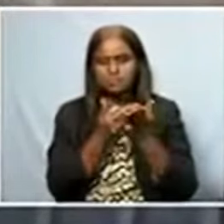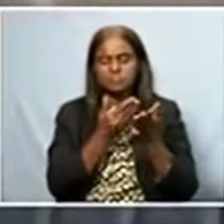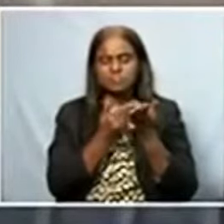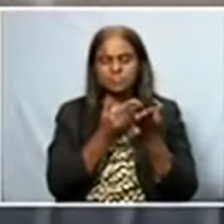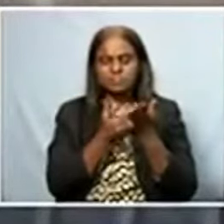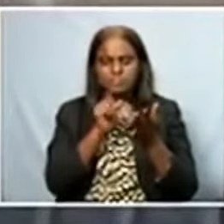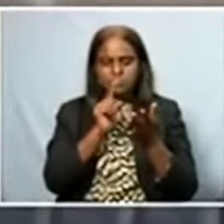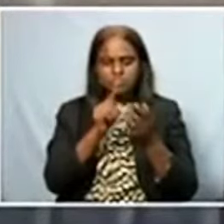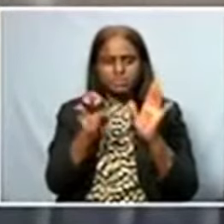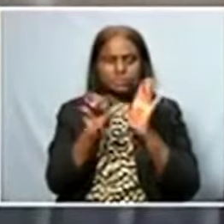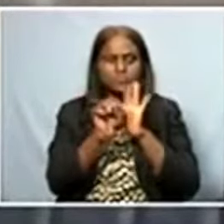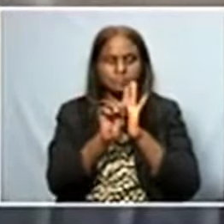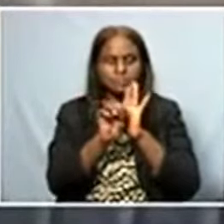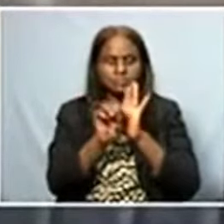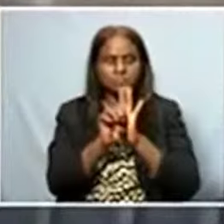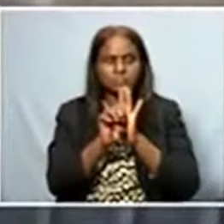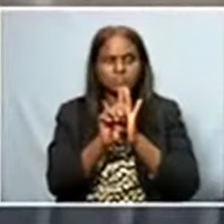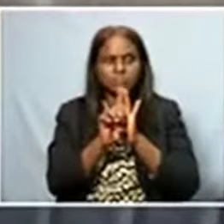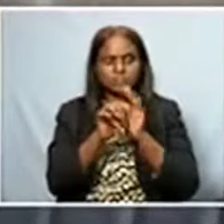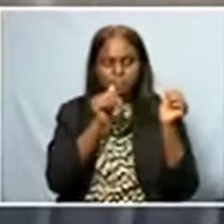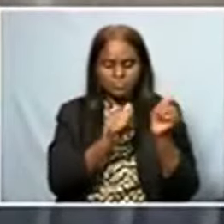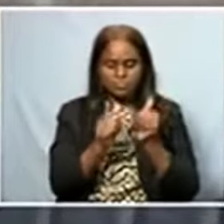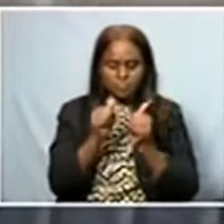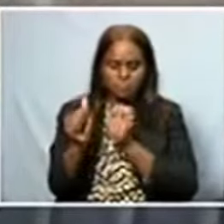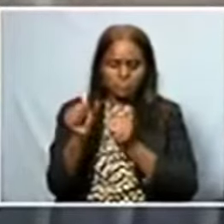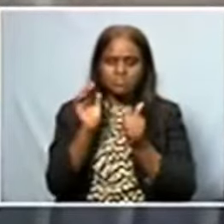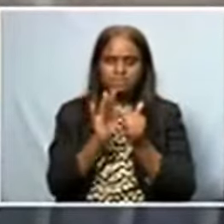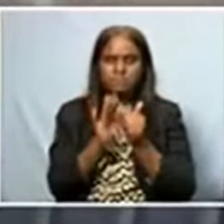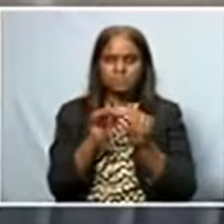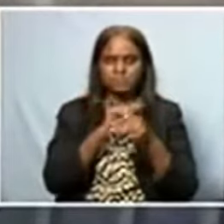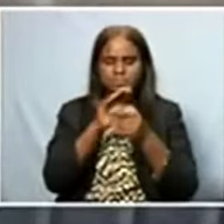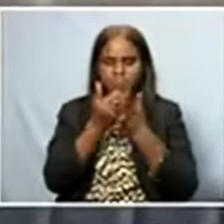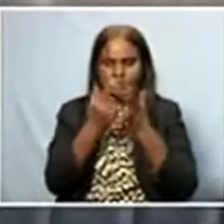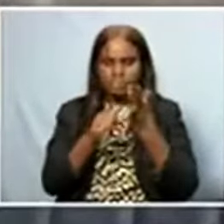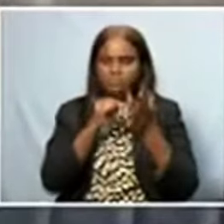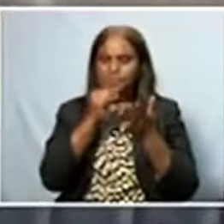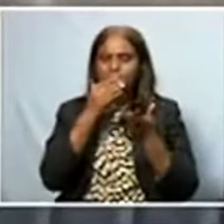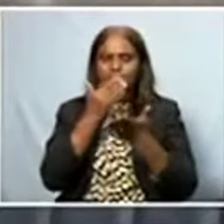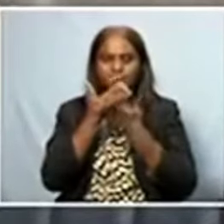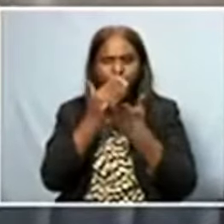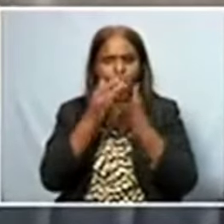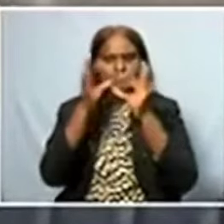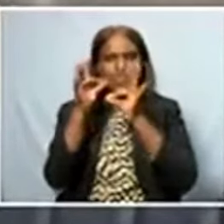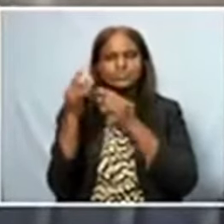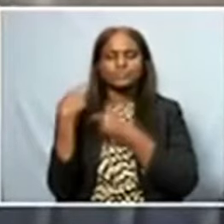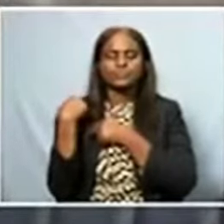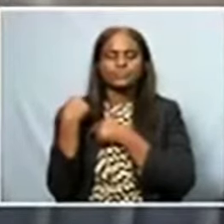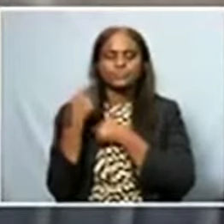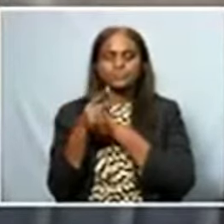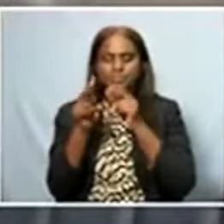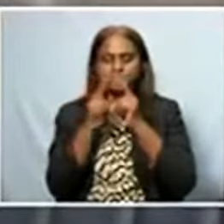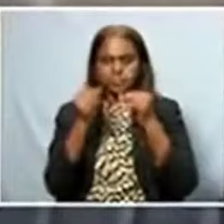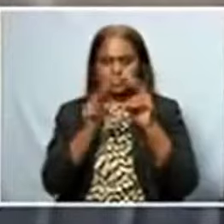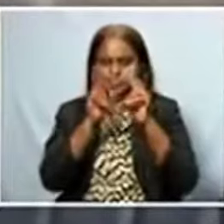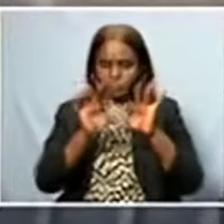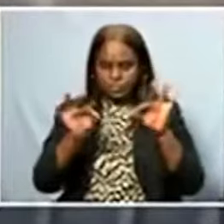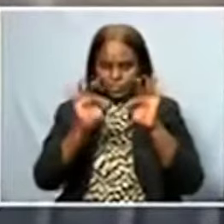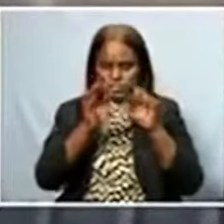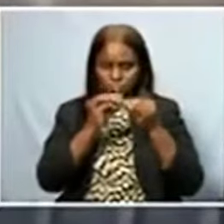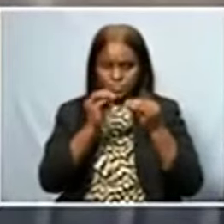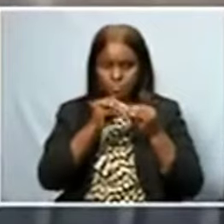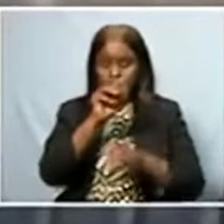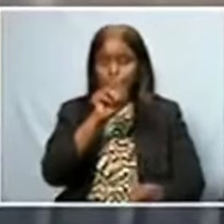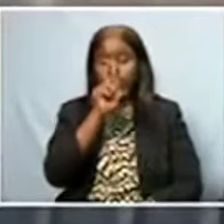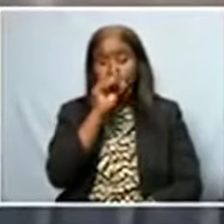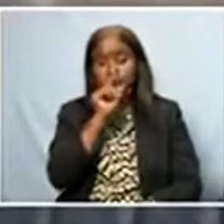on such activities were not properly accounted for. So it's important, Mr. Speaker,